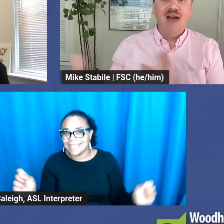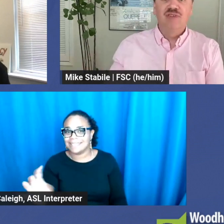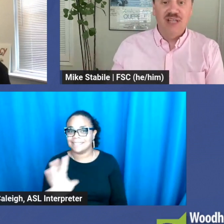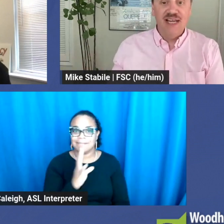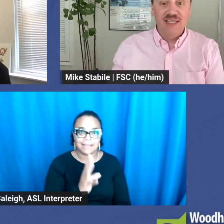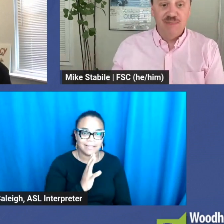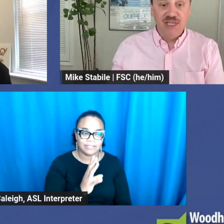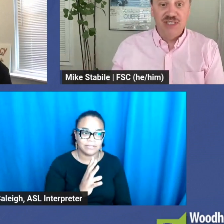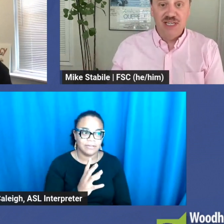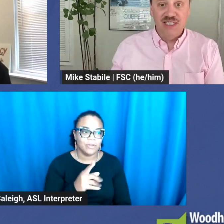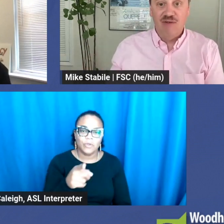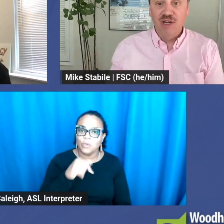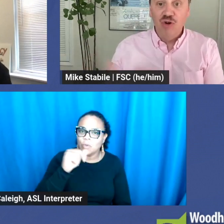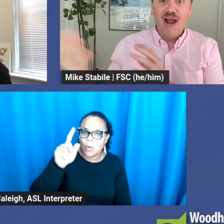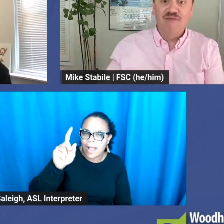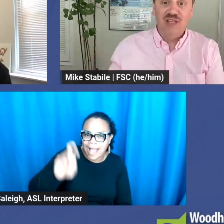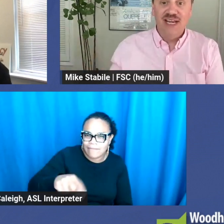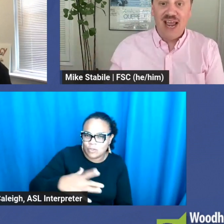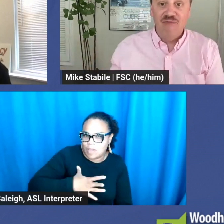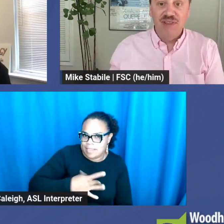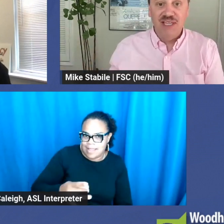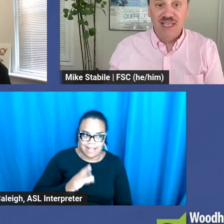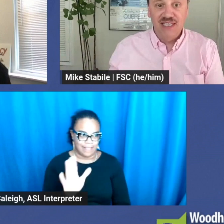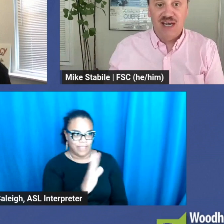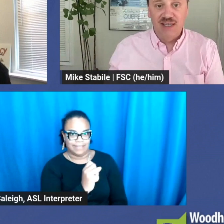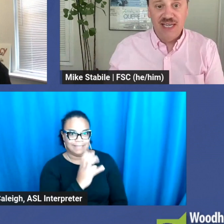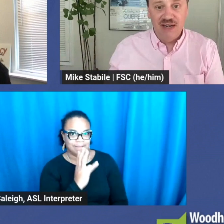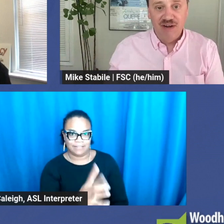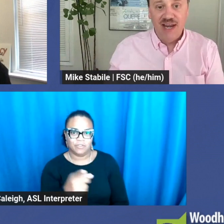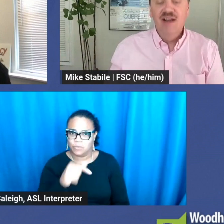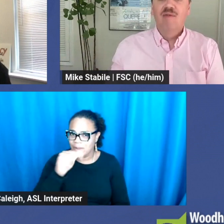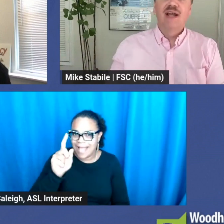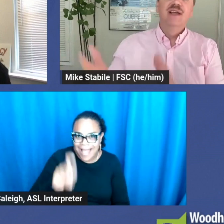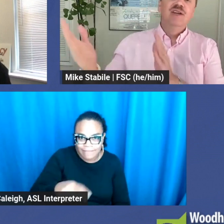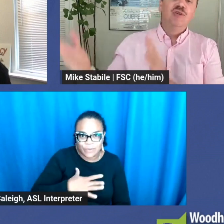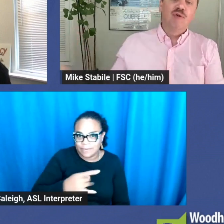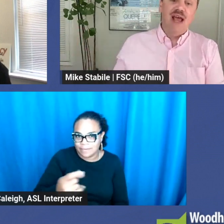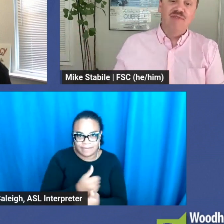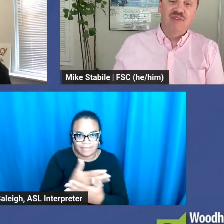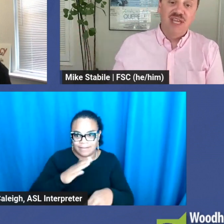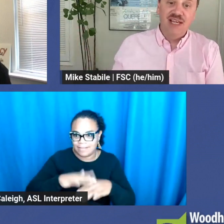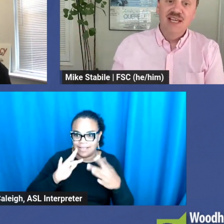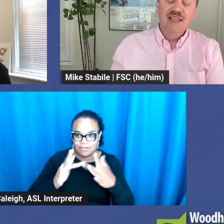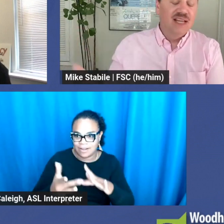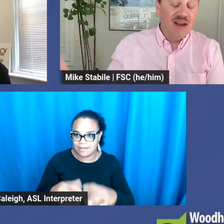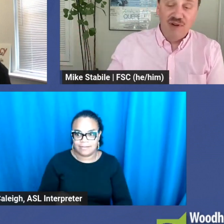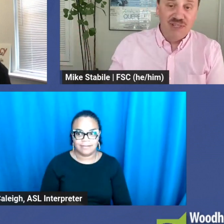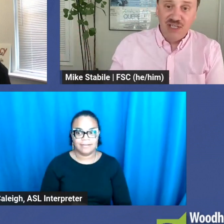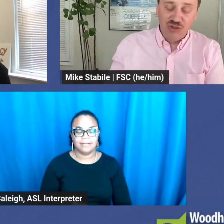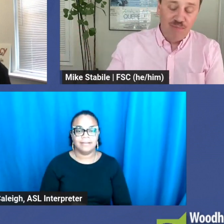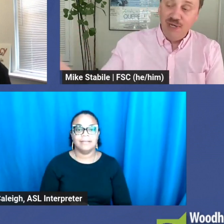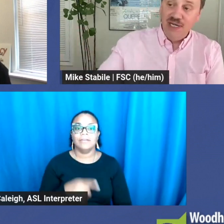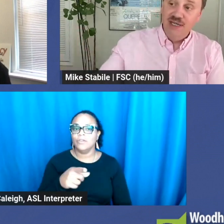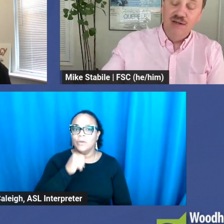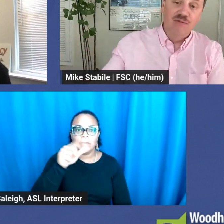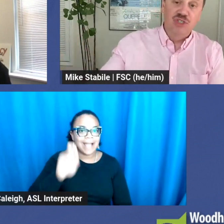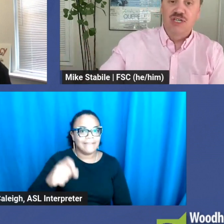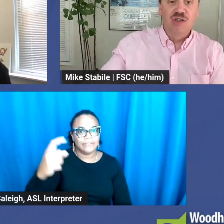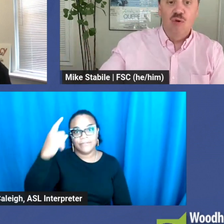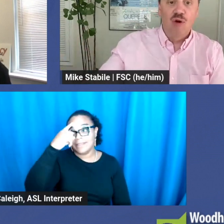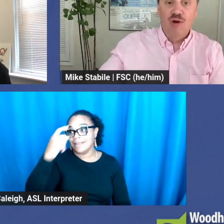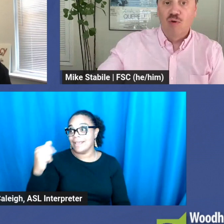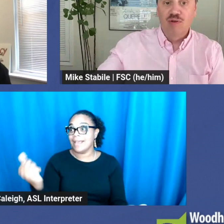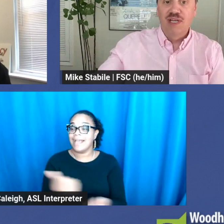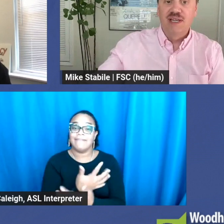don't have to like the speech that is there, right? You don't have to like everything that is on the internet, right? You don't have to think that everything should be, you know,